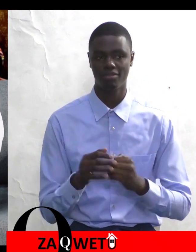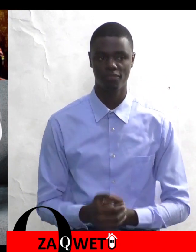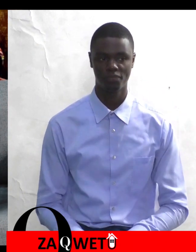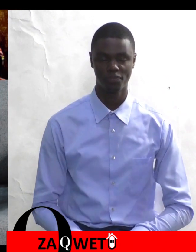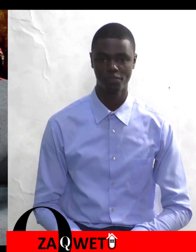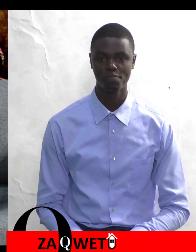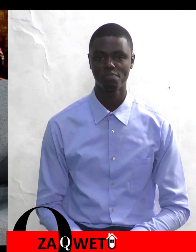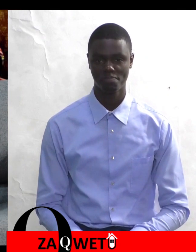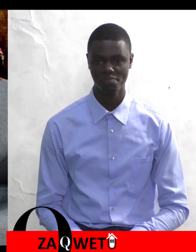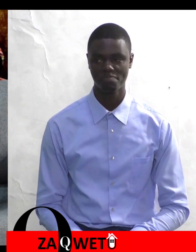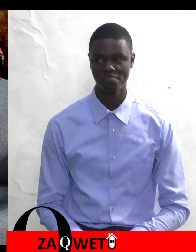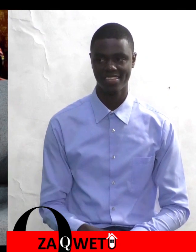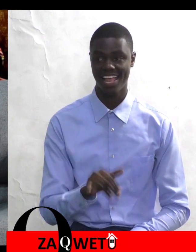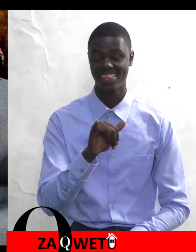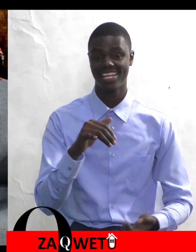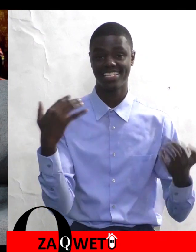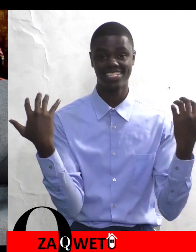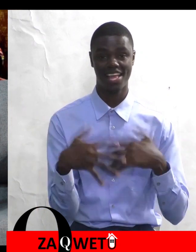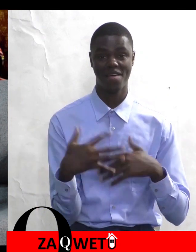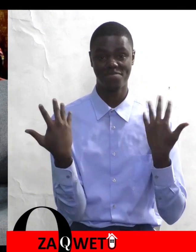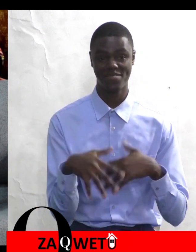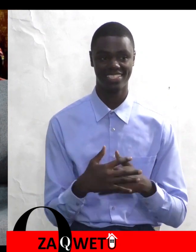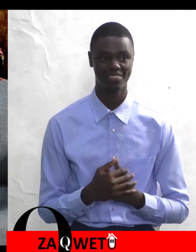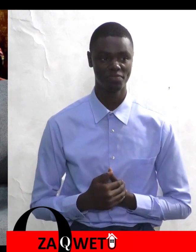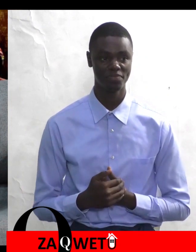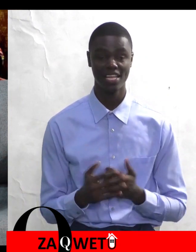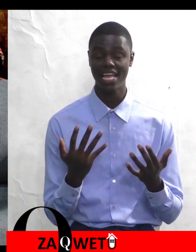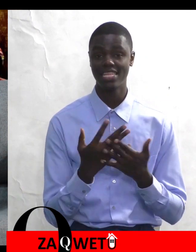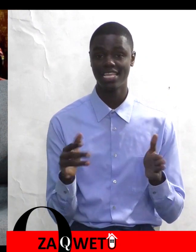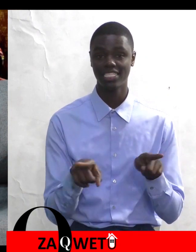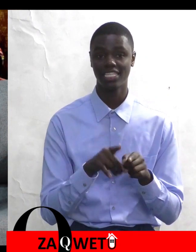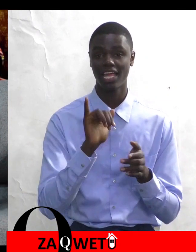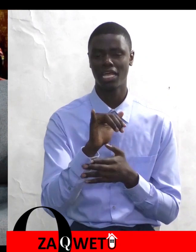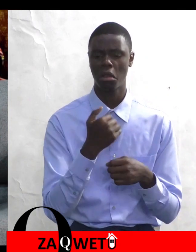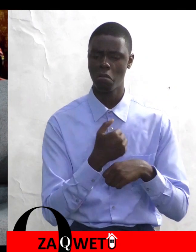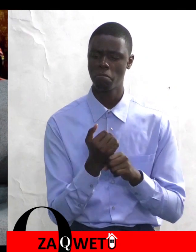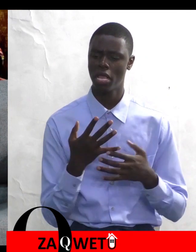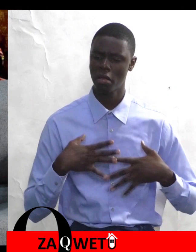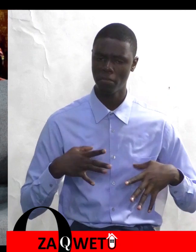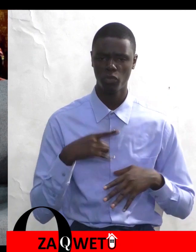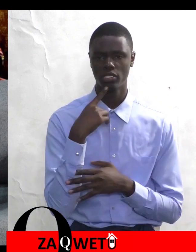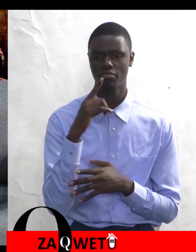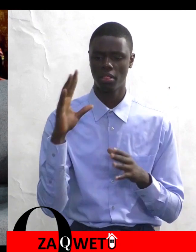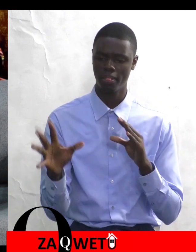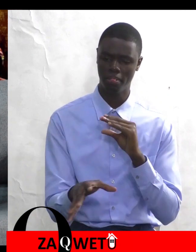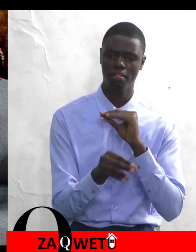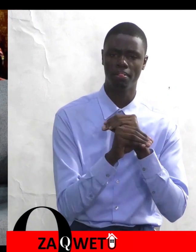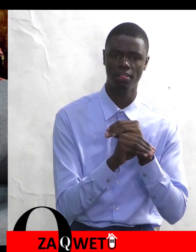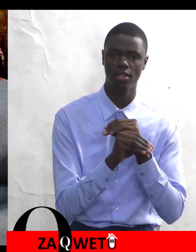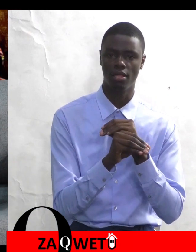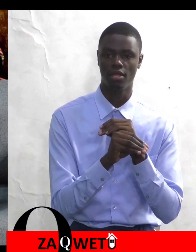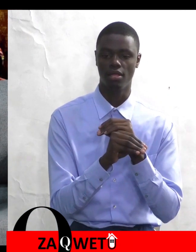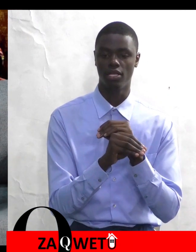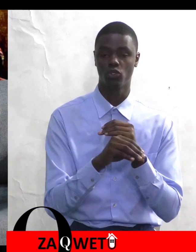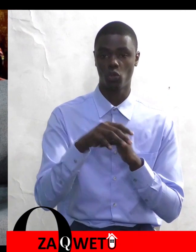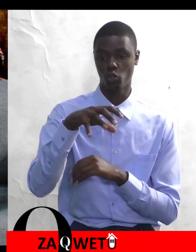Kenyans, satushindangwe. Of course. Hey, that's really amazing. So it's things like that make people say, at